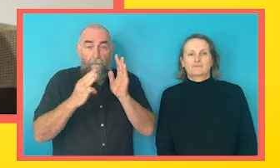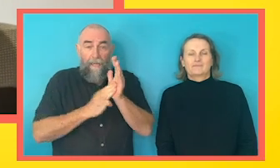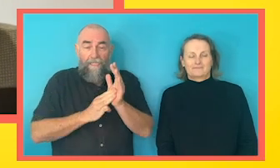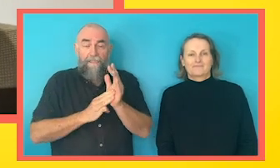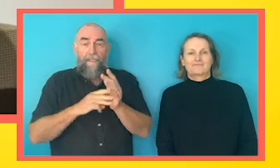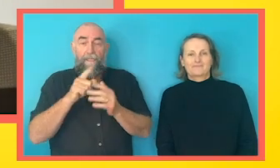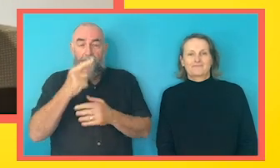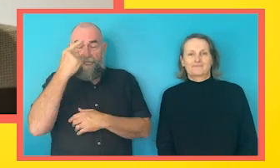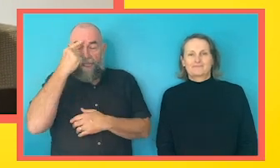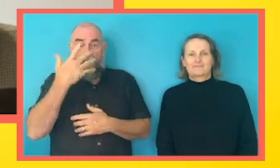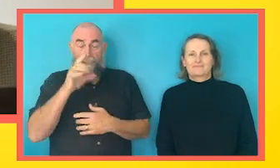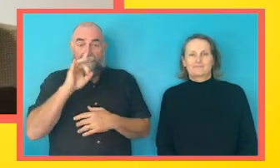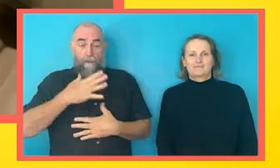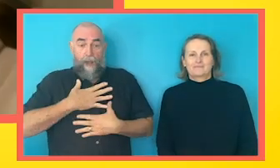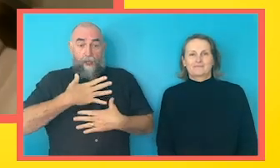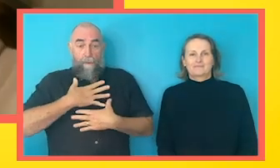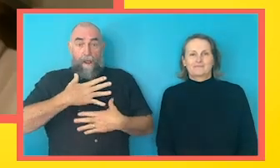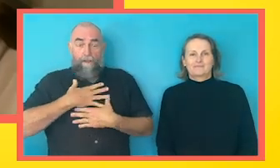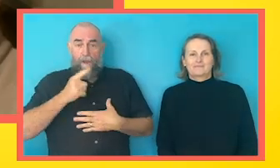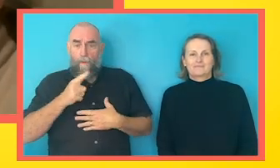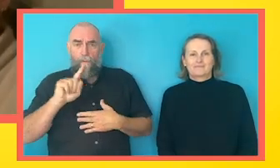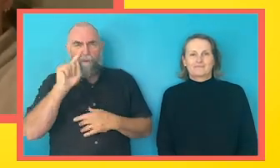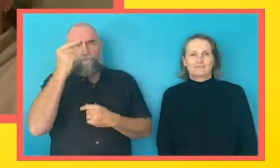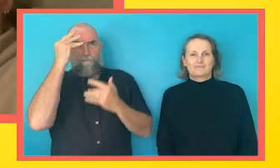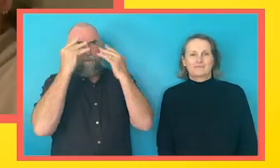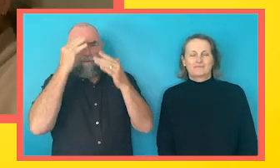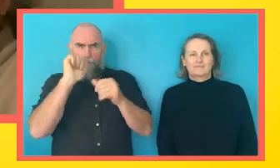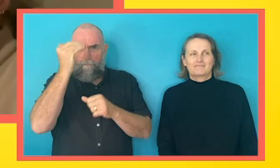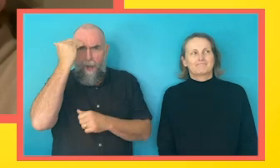done at the end of 10 breaths. What's going through your head?